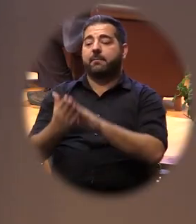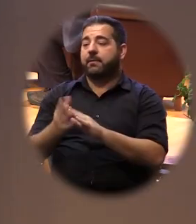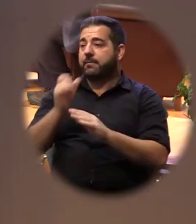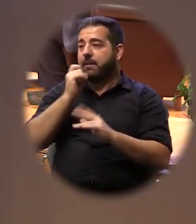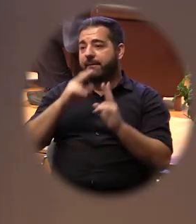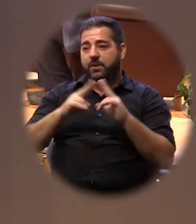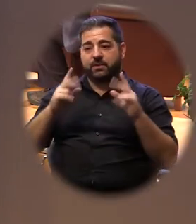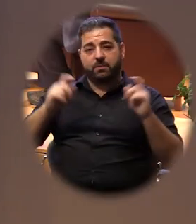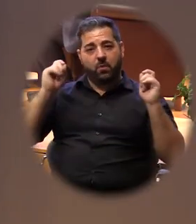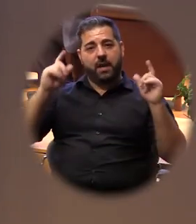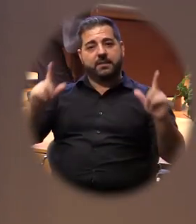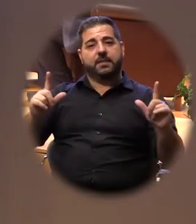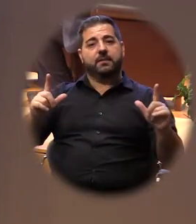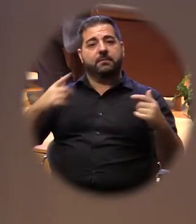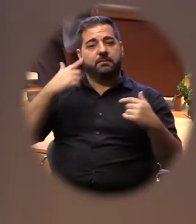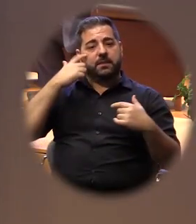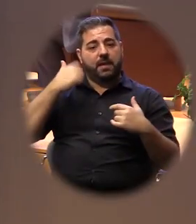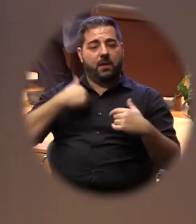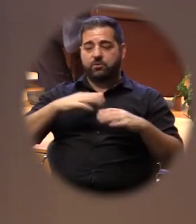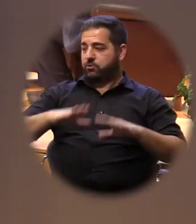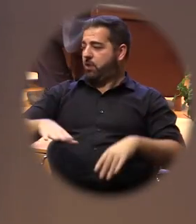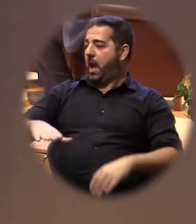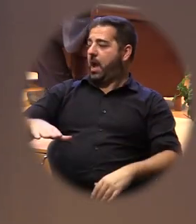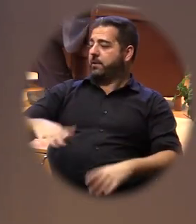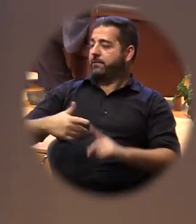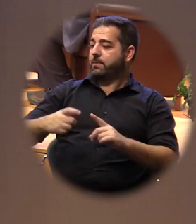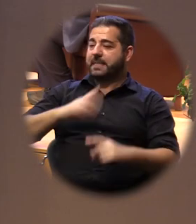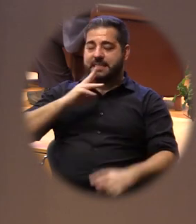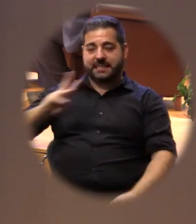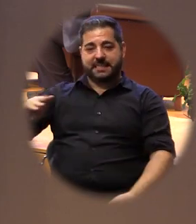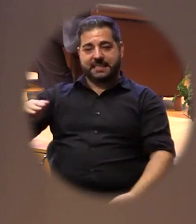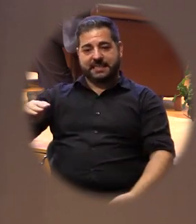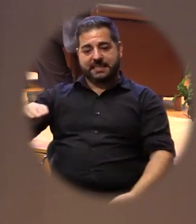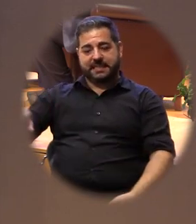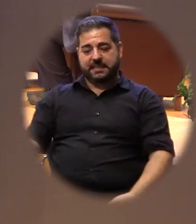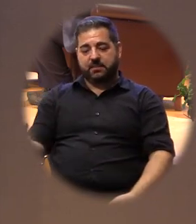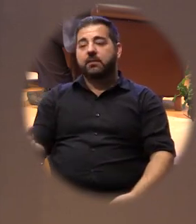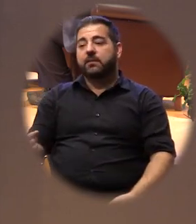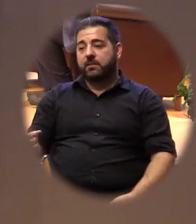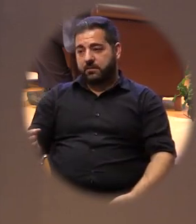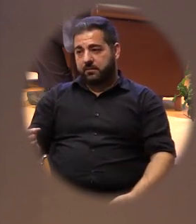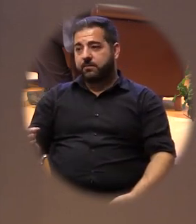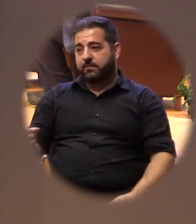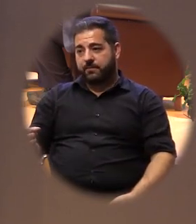very surprisingly, because I was a child of the 60s,